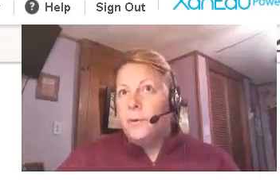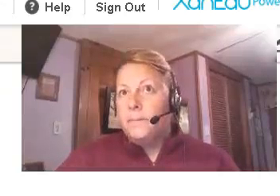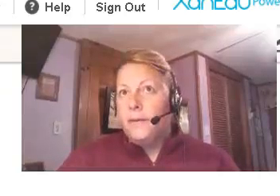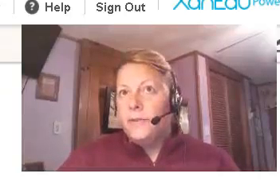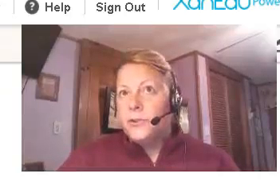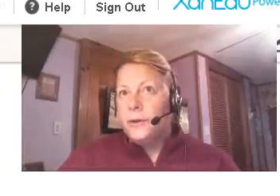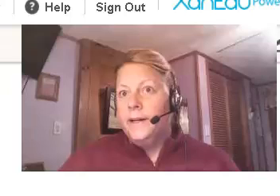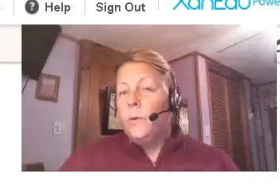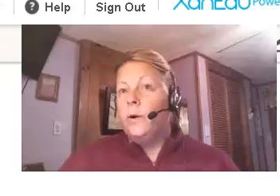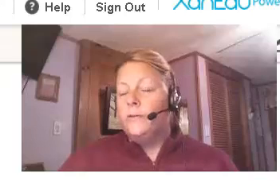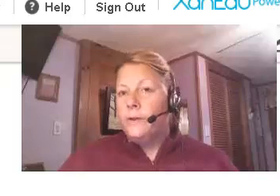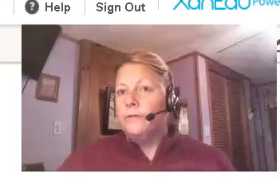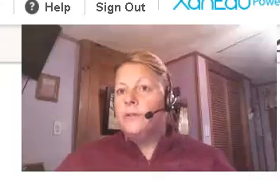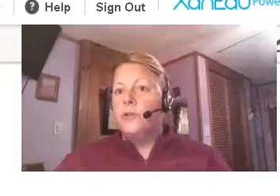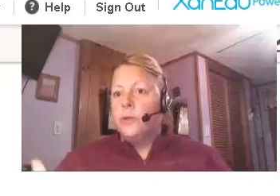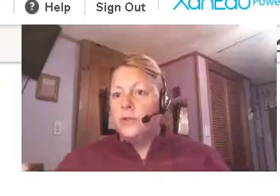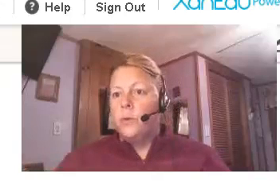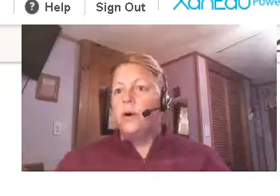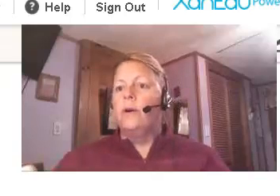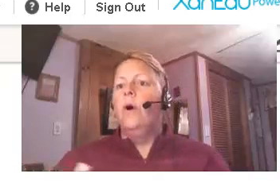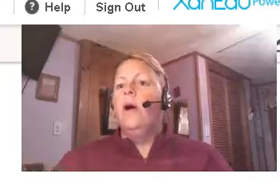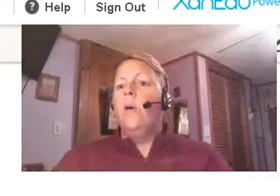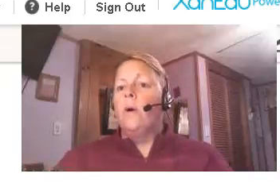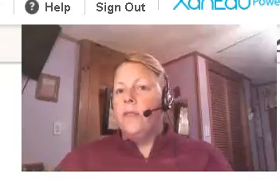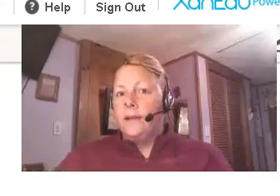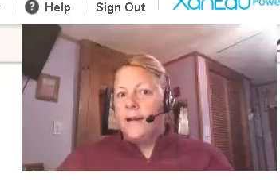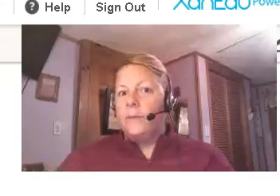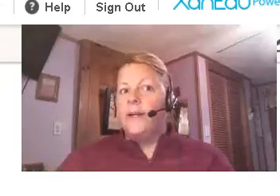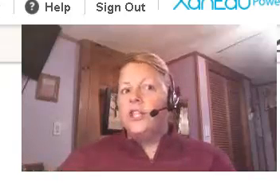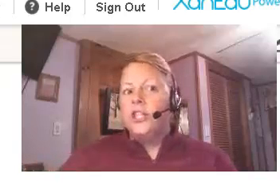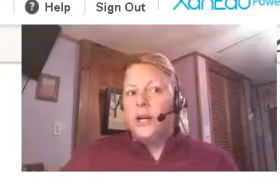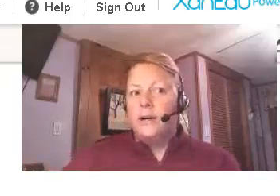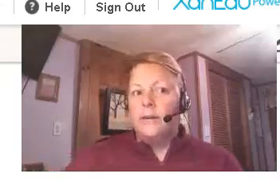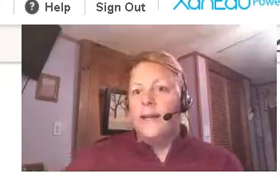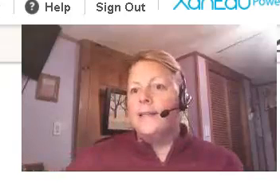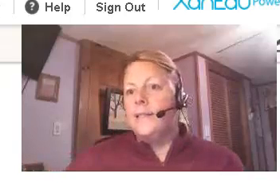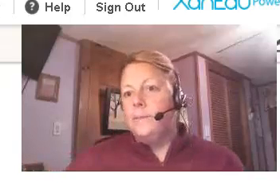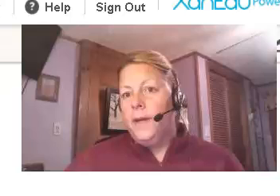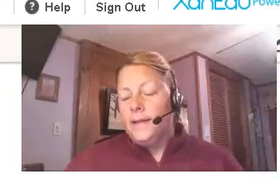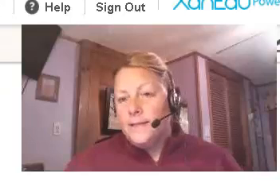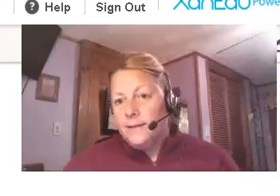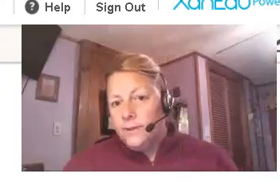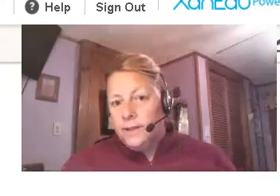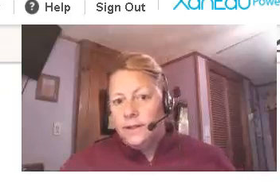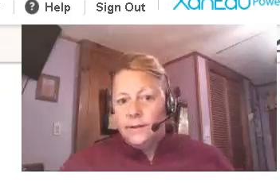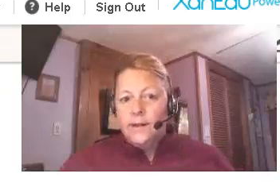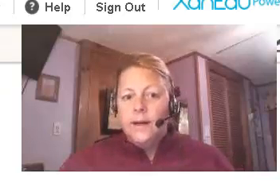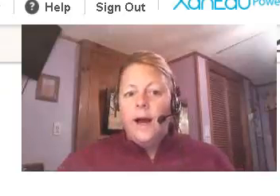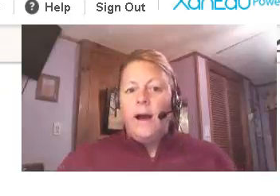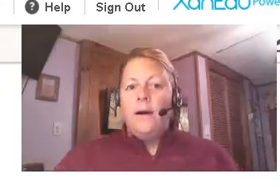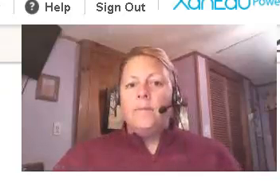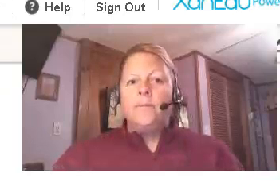PowerPoints that I put up on the screen, or for students' work, or things that I want to share, like on DPAN